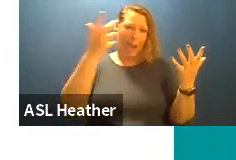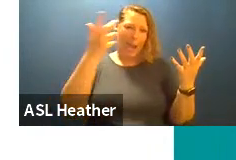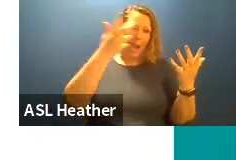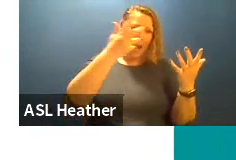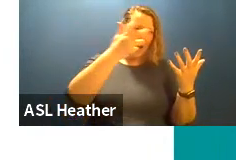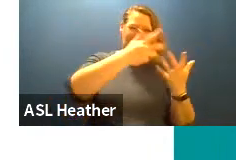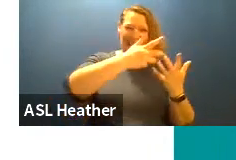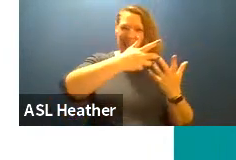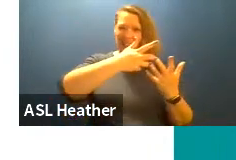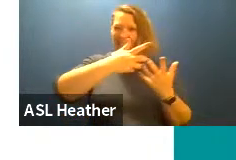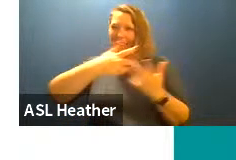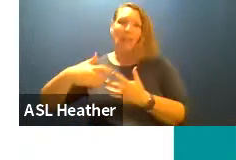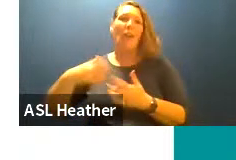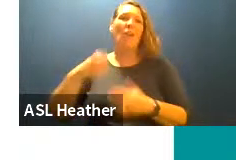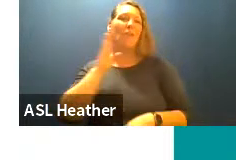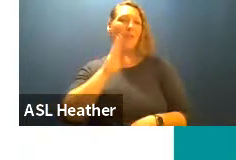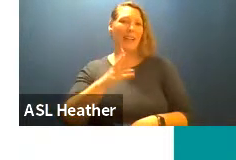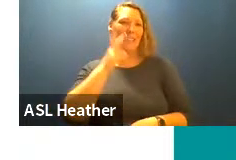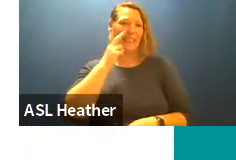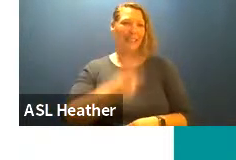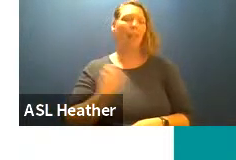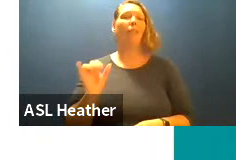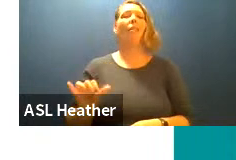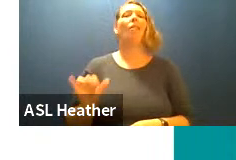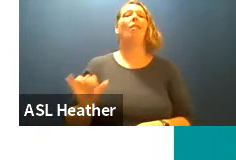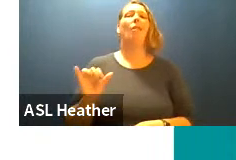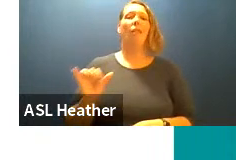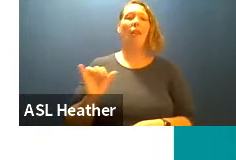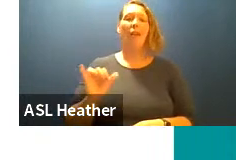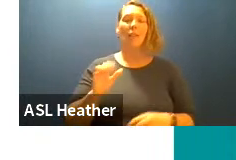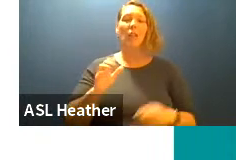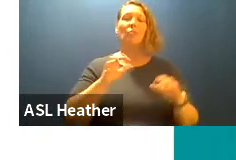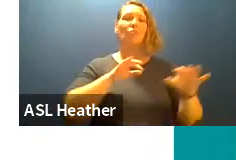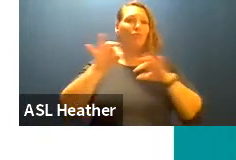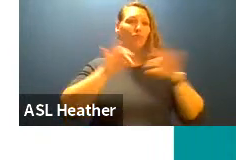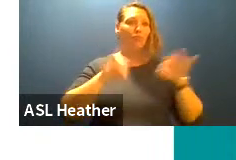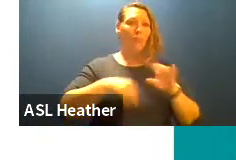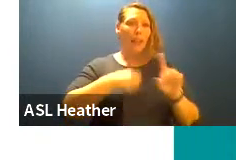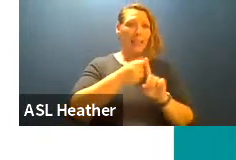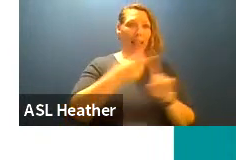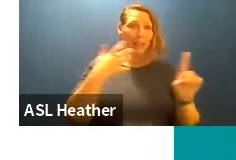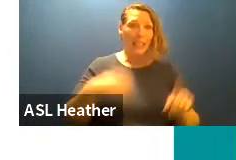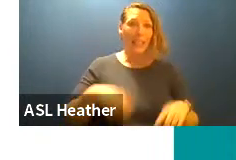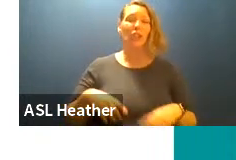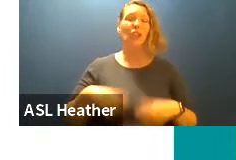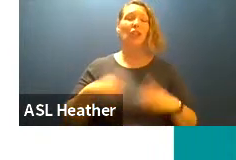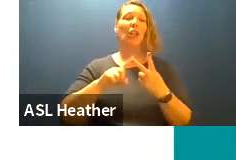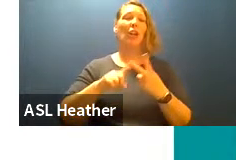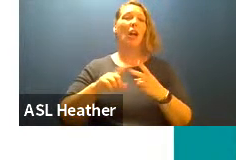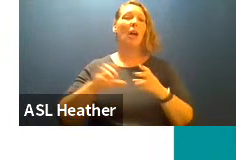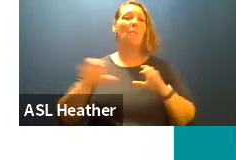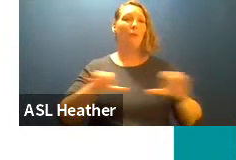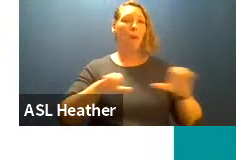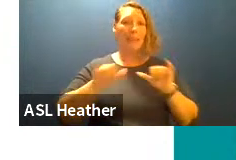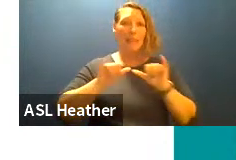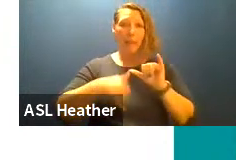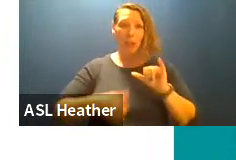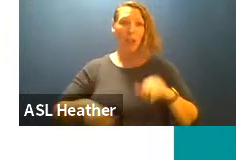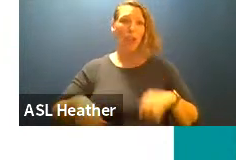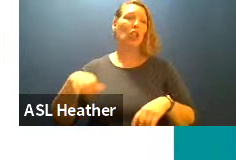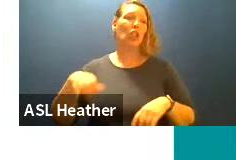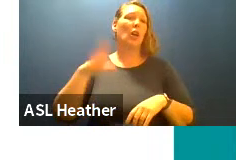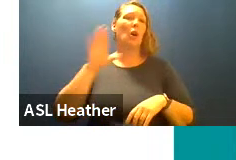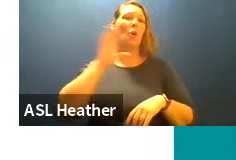are various components. And so again, we worked on the definition. Now we're working on the performance measures. There'll be